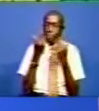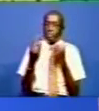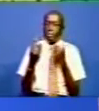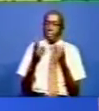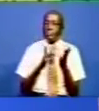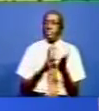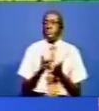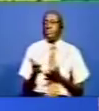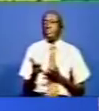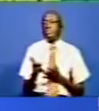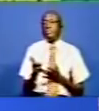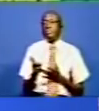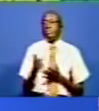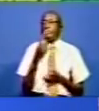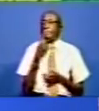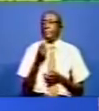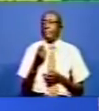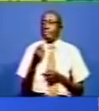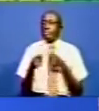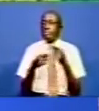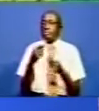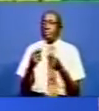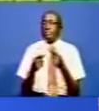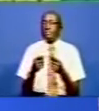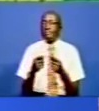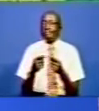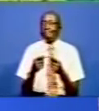pay to get that rice scheme going.